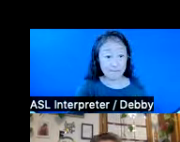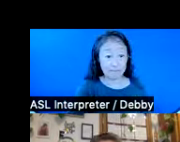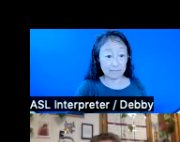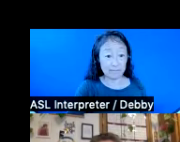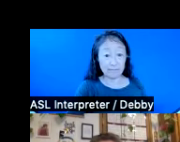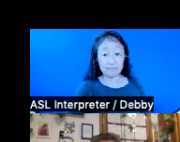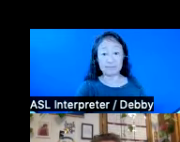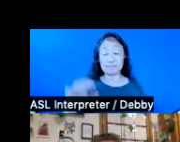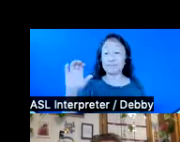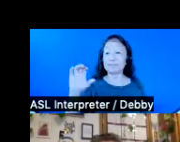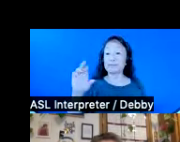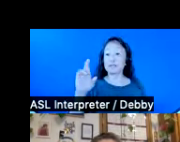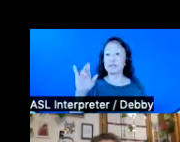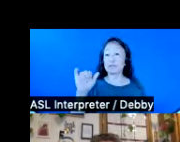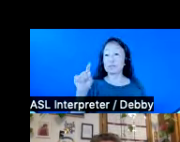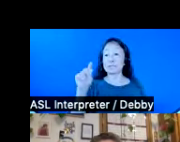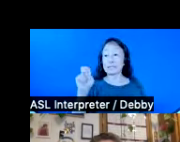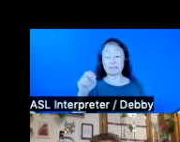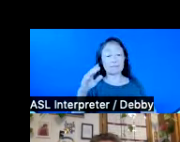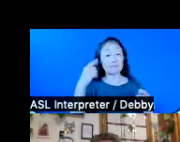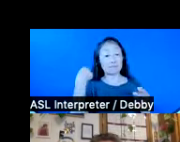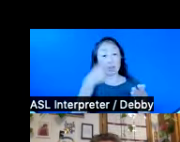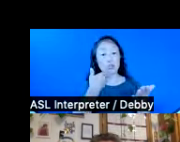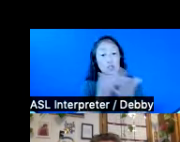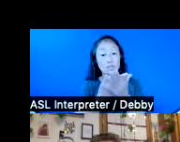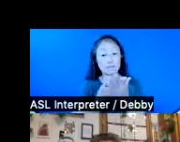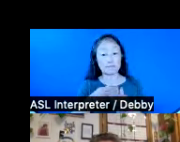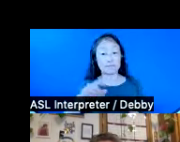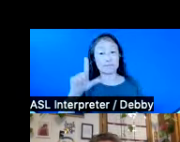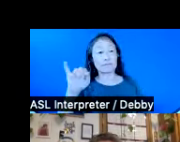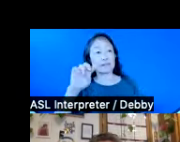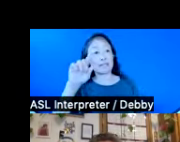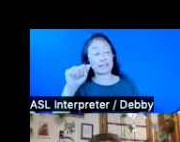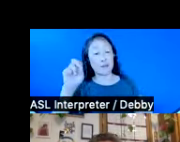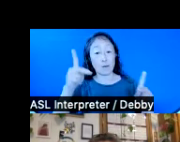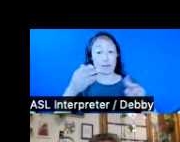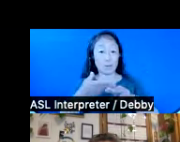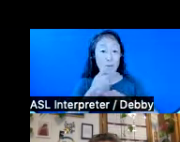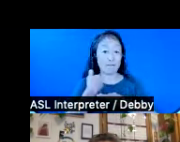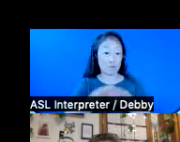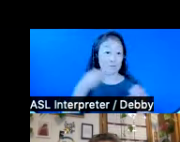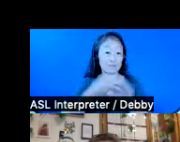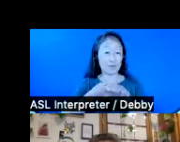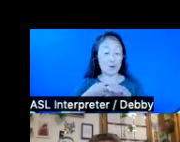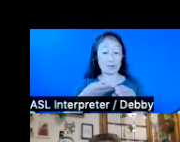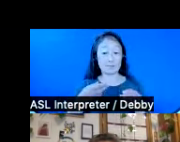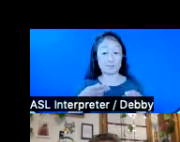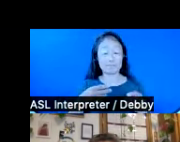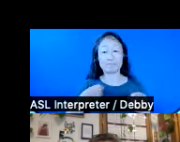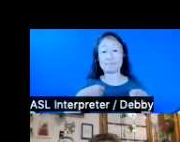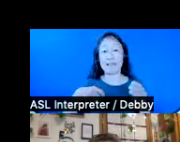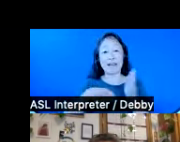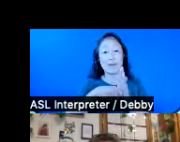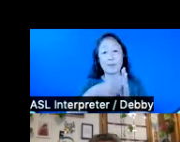Looks good. Okay. So before we got on, I did light some medicine and then I